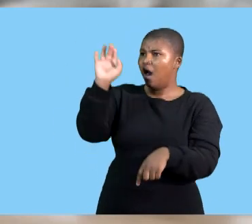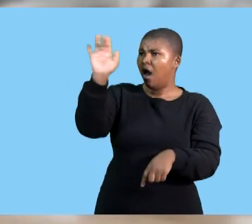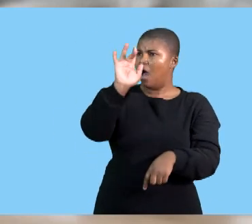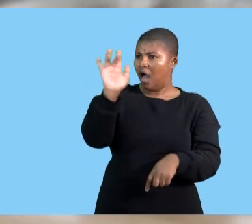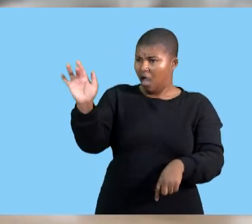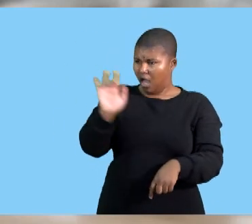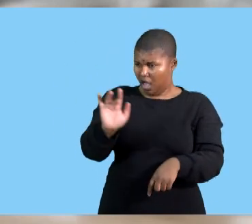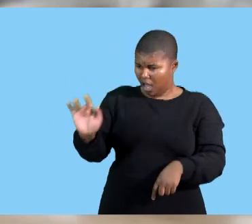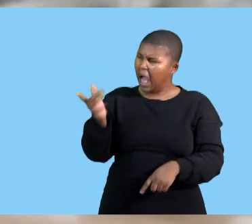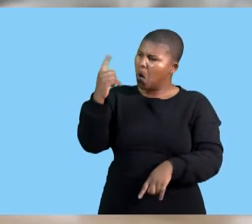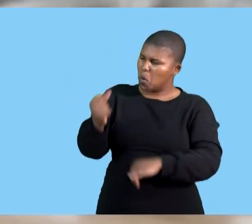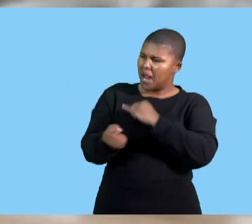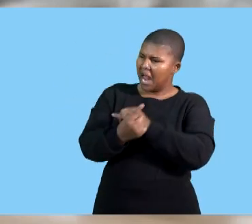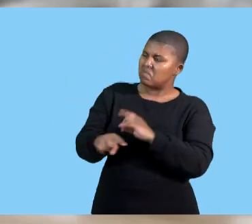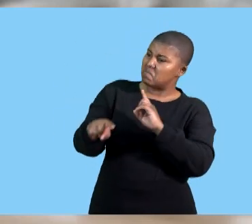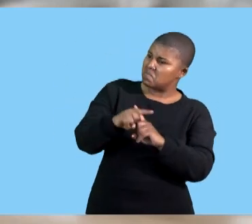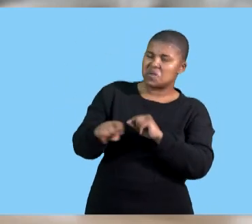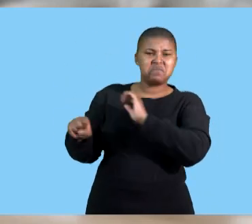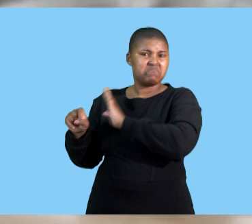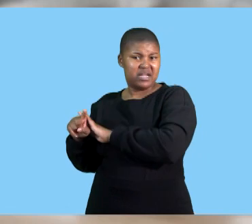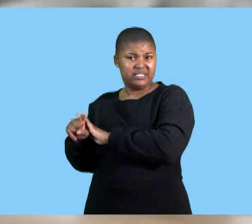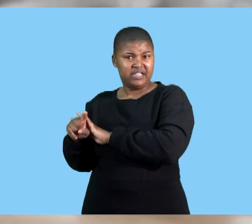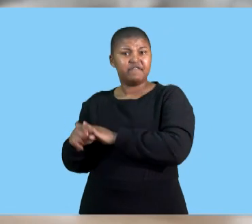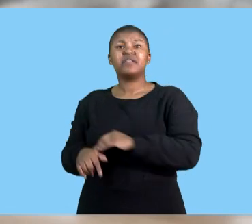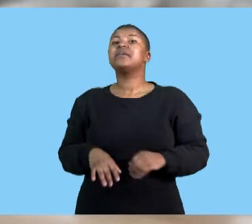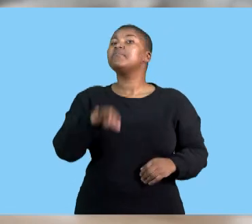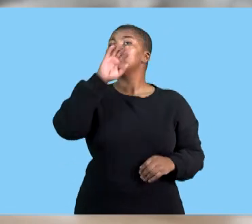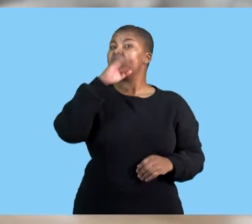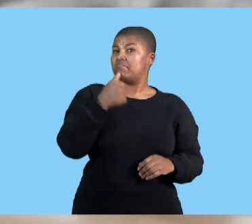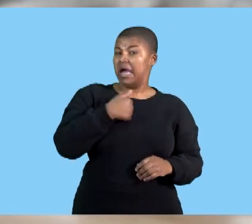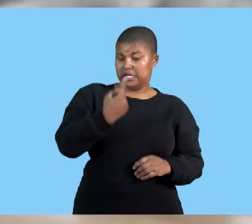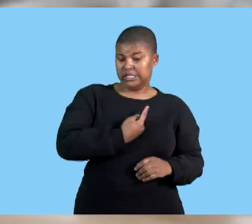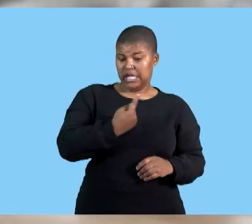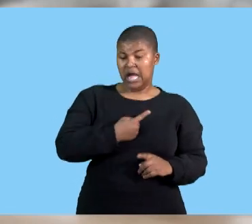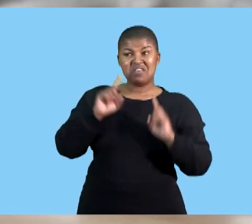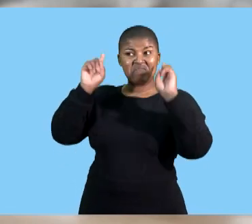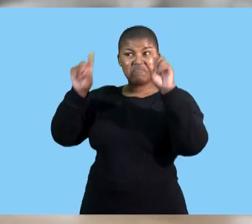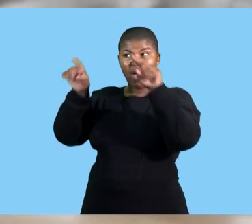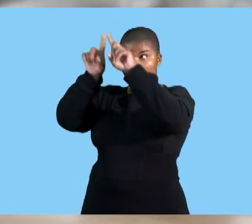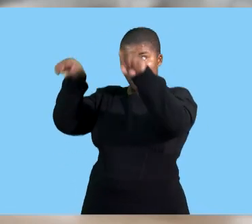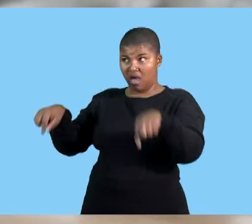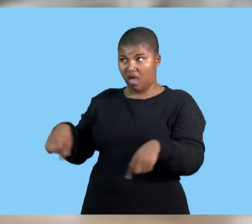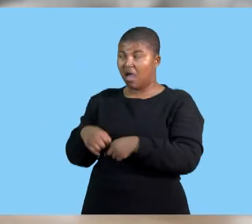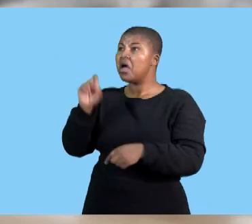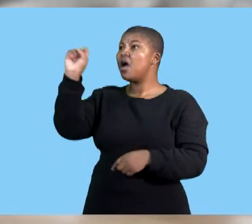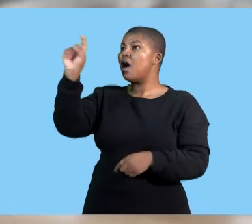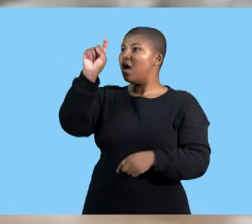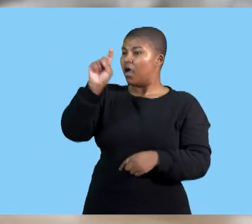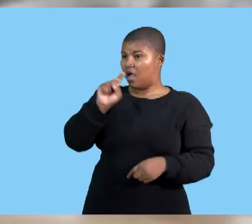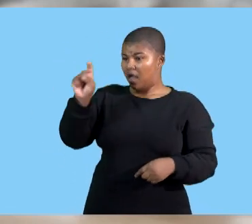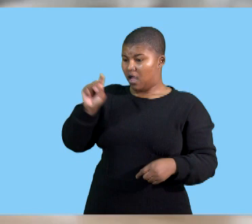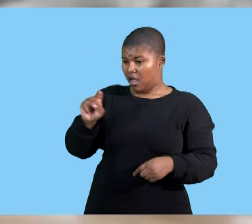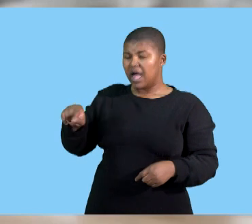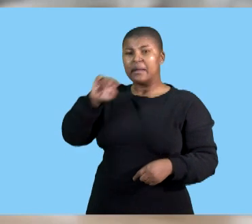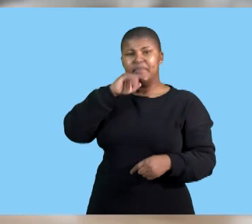happy? So obviously, if I am using a self-service option, I am able to cater for the needs that I want the